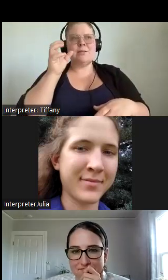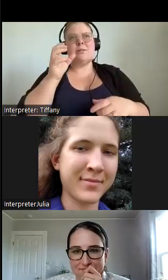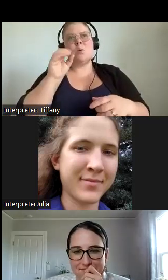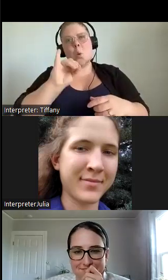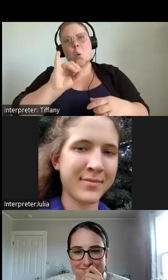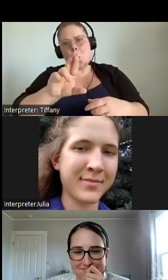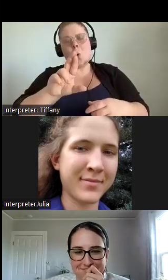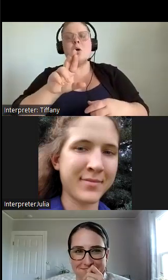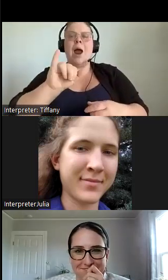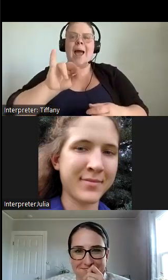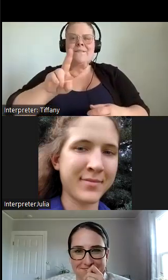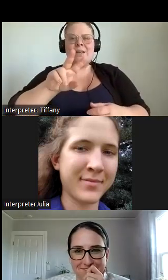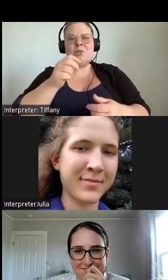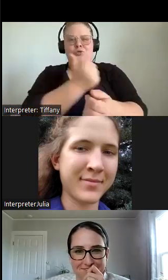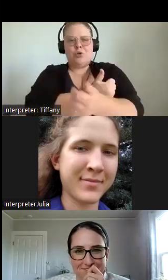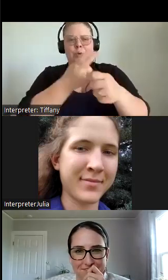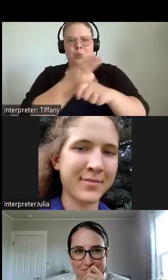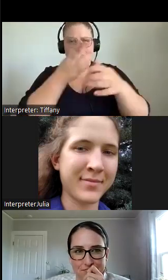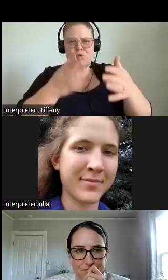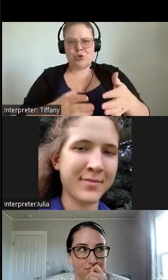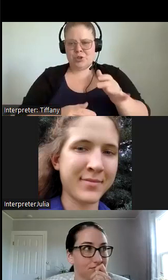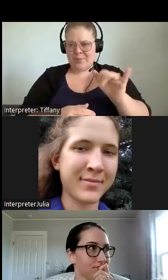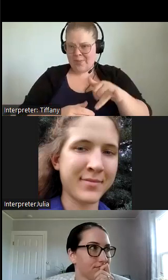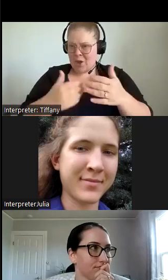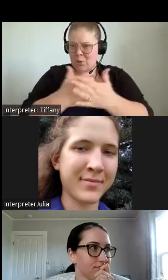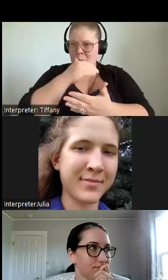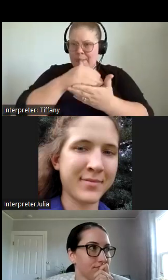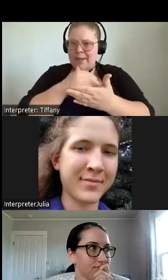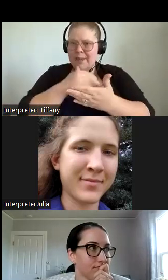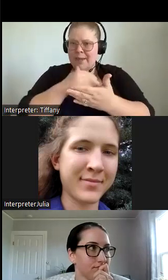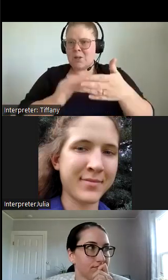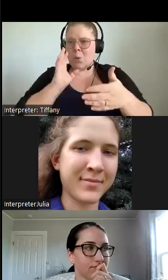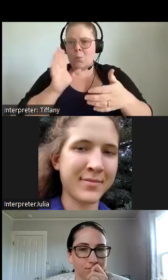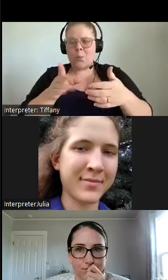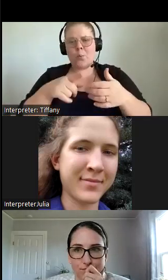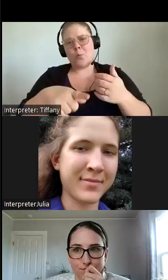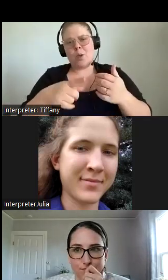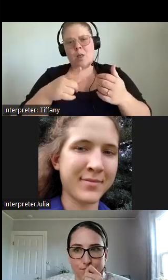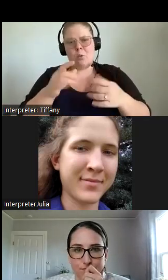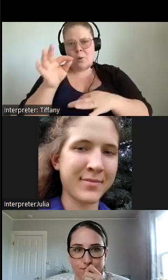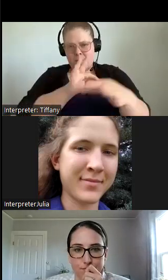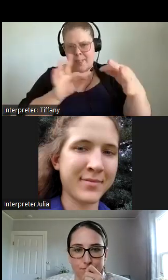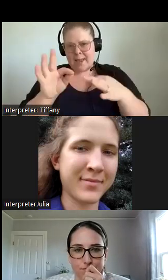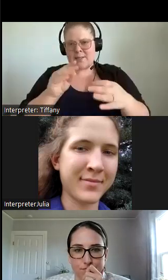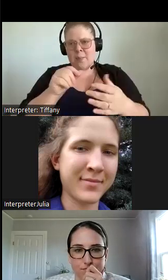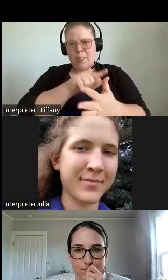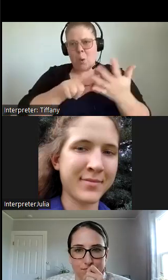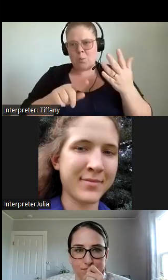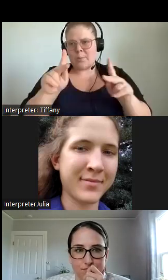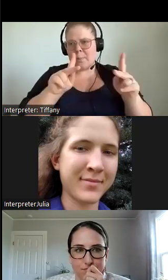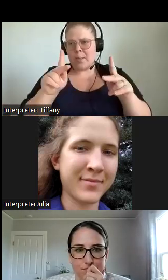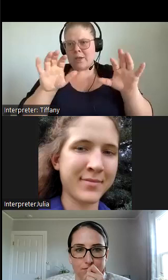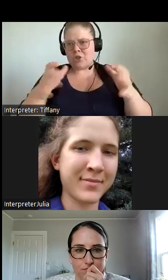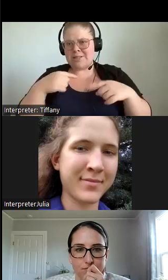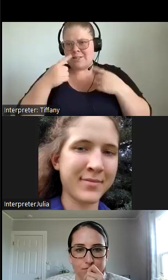this new list that Erica was reviewing, now replacing the few populations that have been the priority in the past. One thing I want